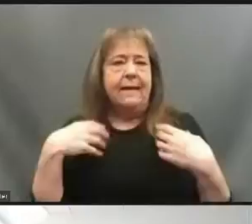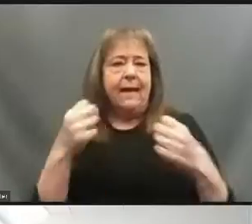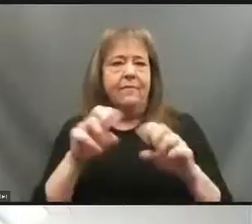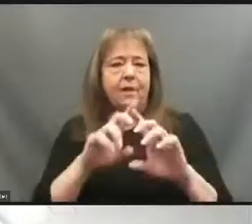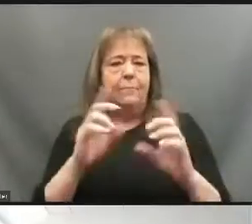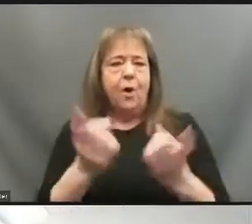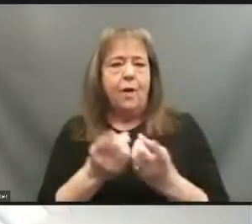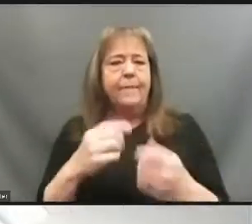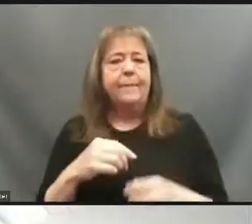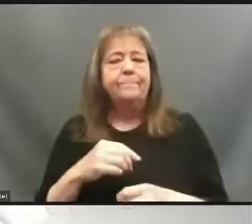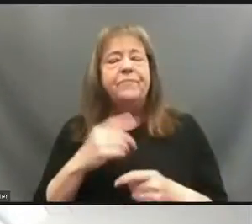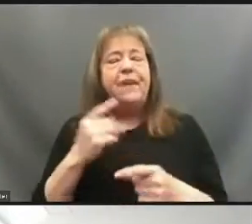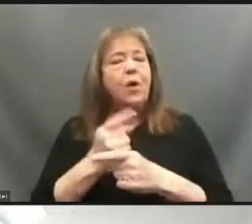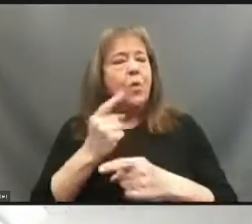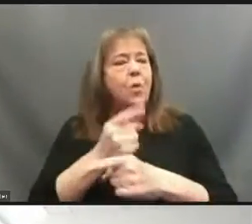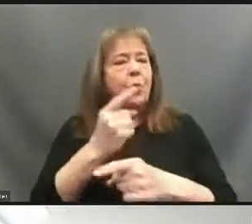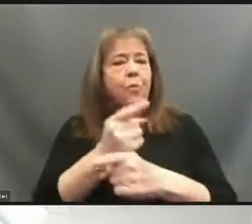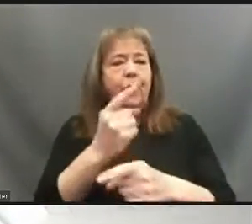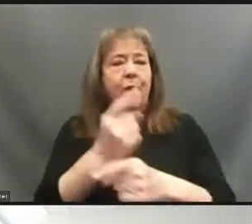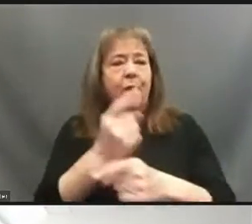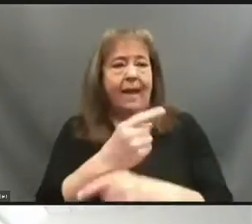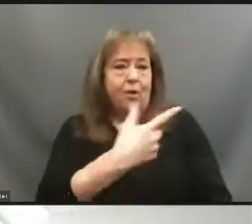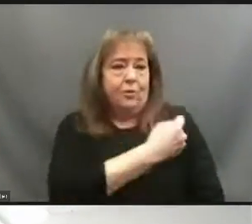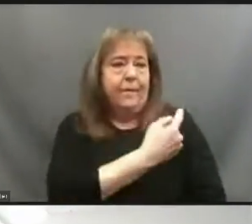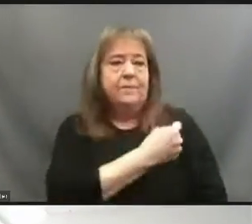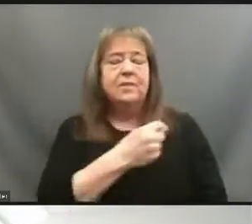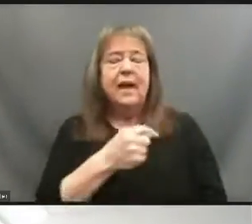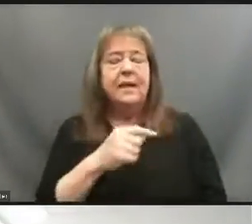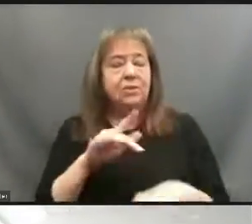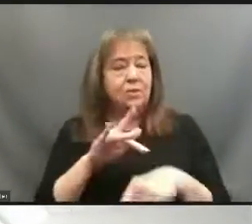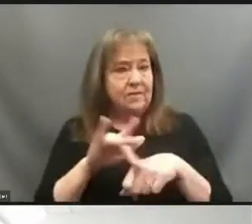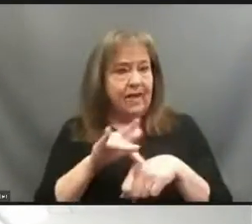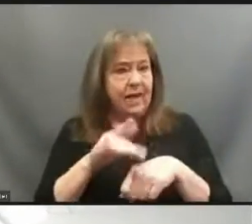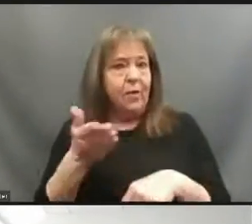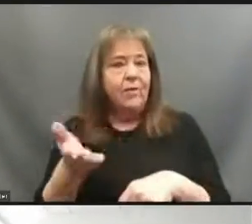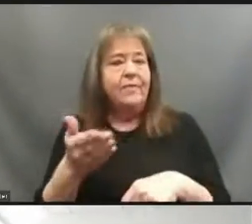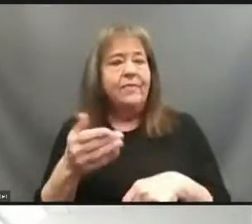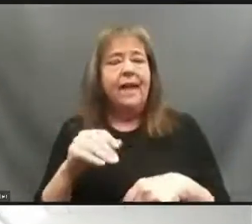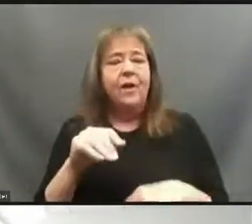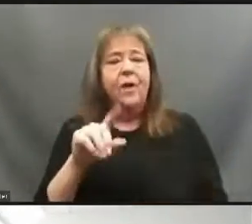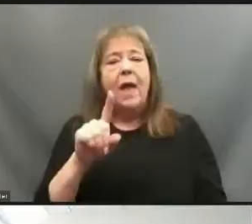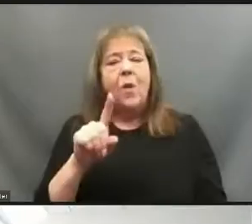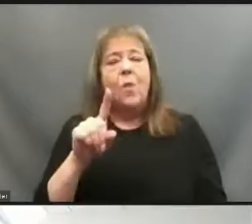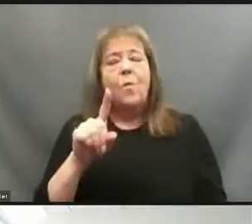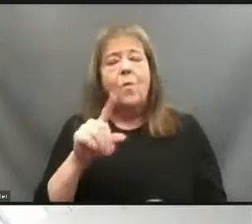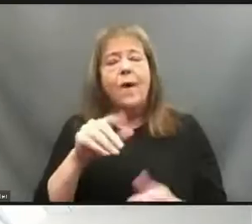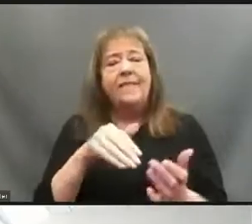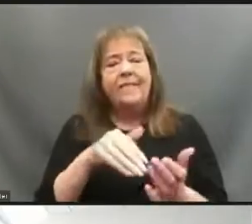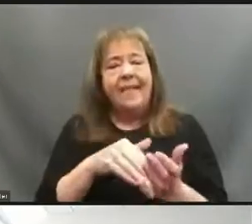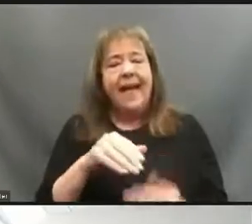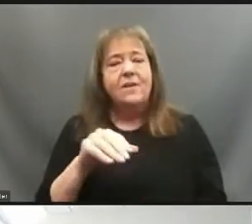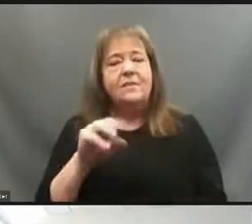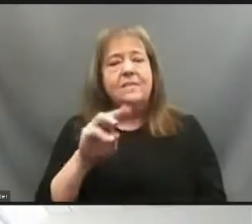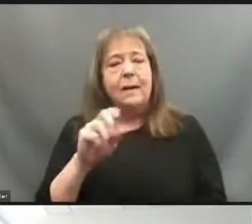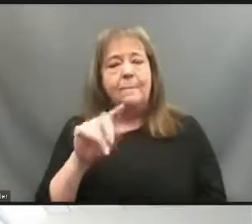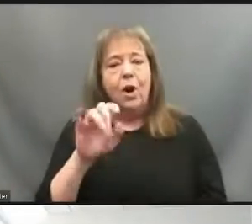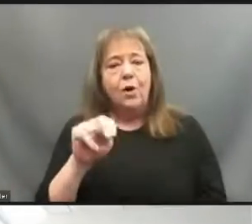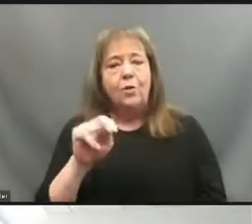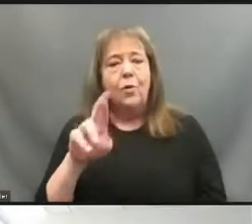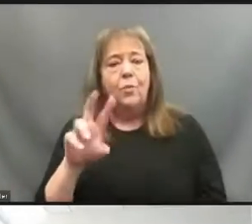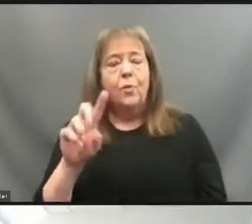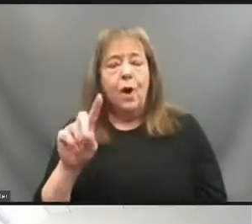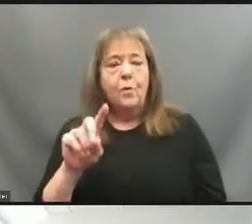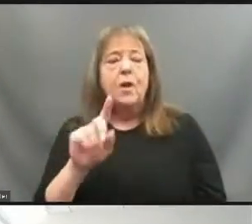and regular immunizations are available at the public health department at 1000 Martin Road, and those are available